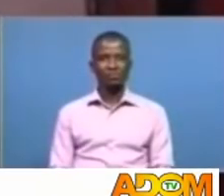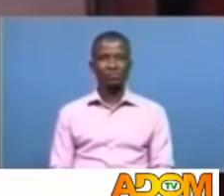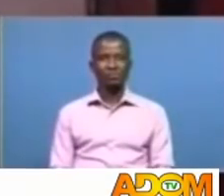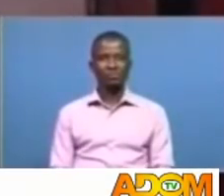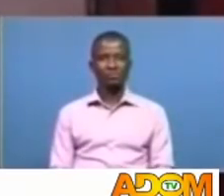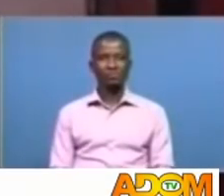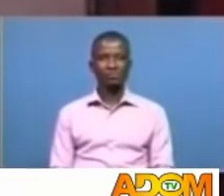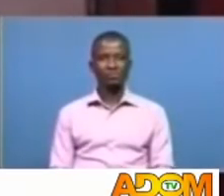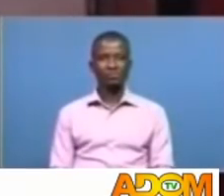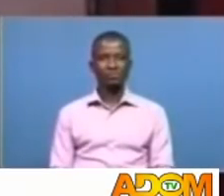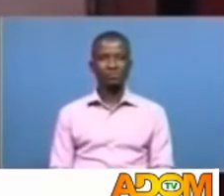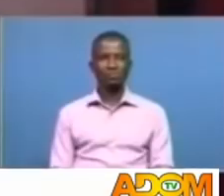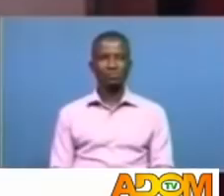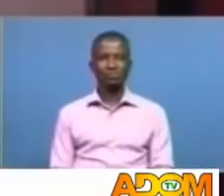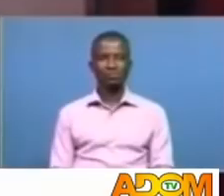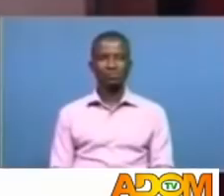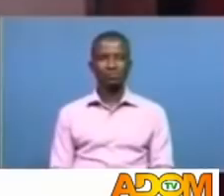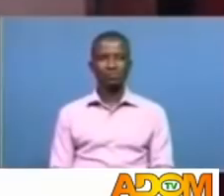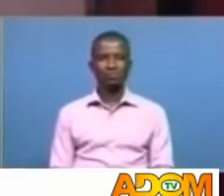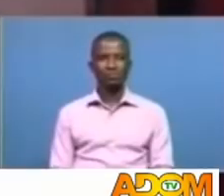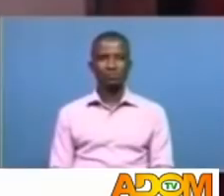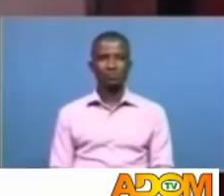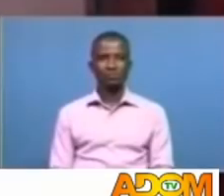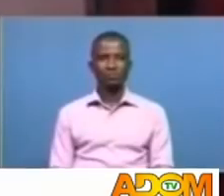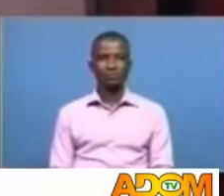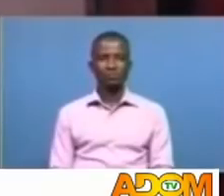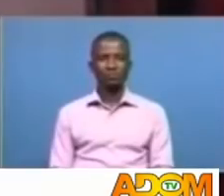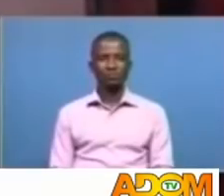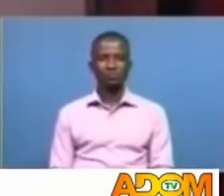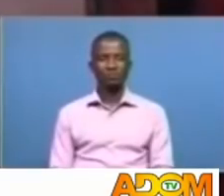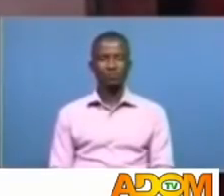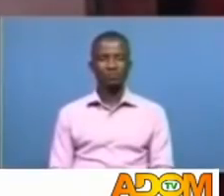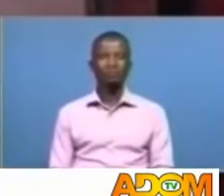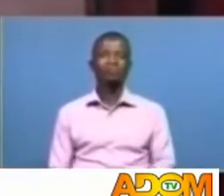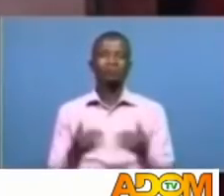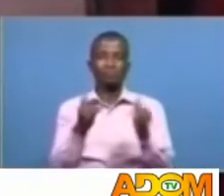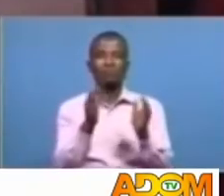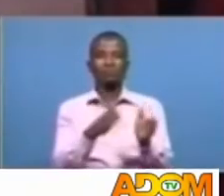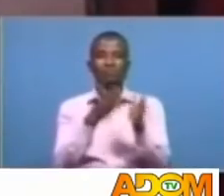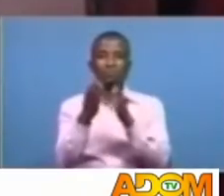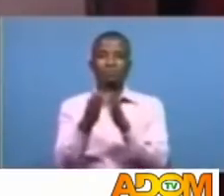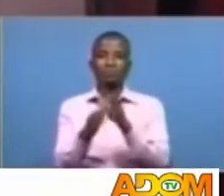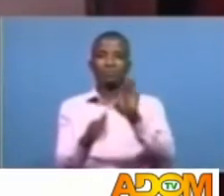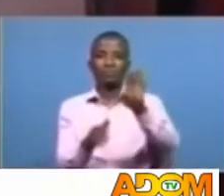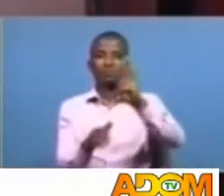we proceed to deal with grounds B and C.